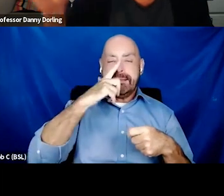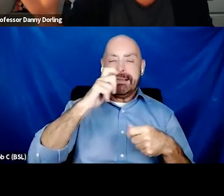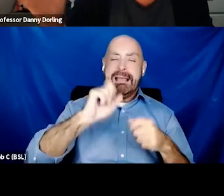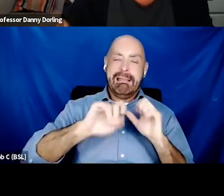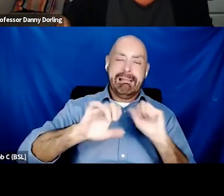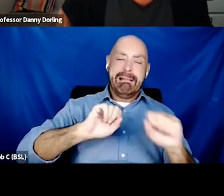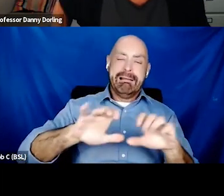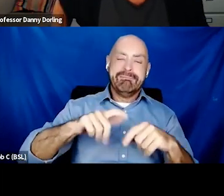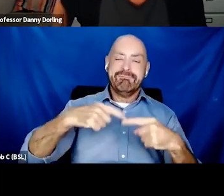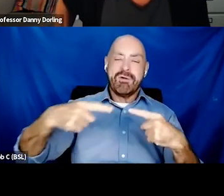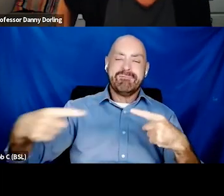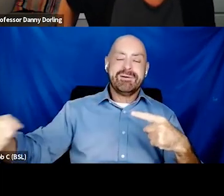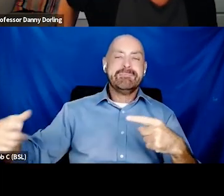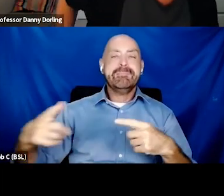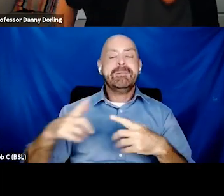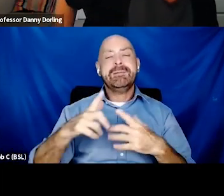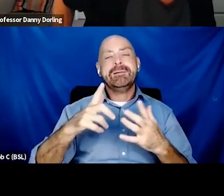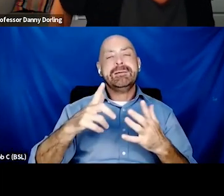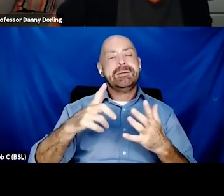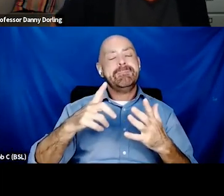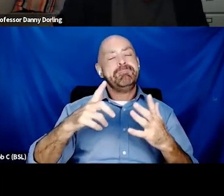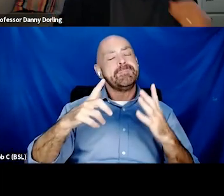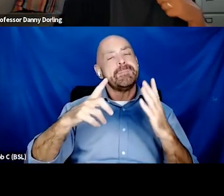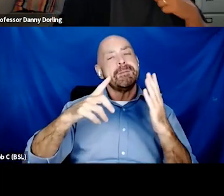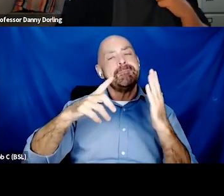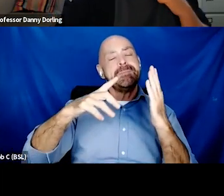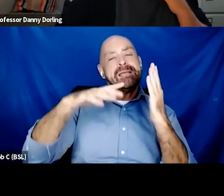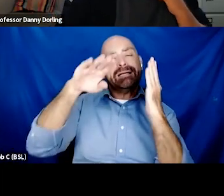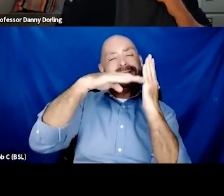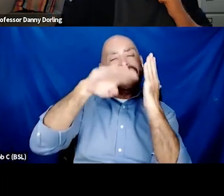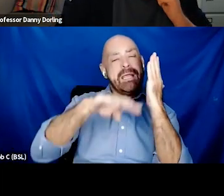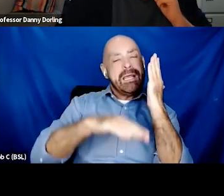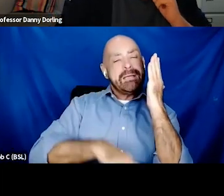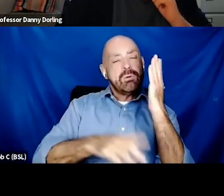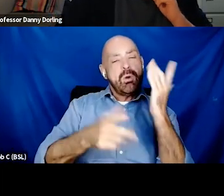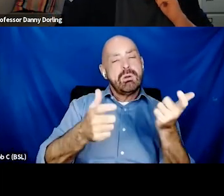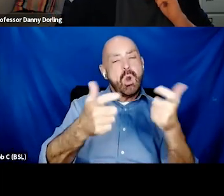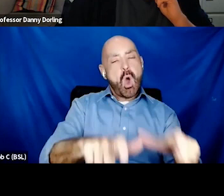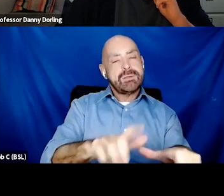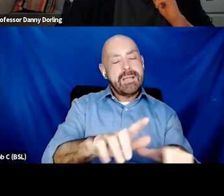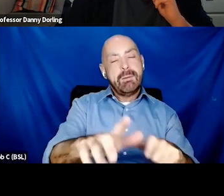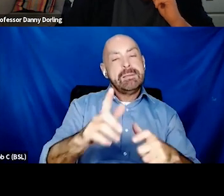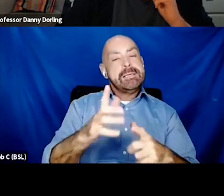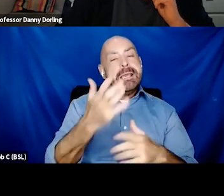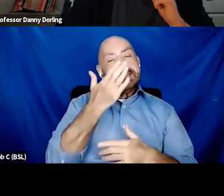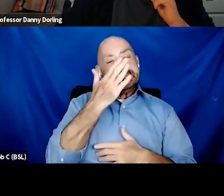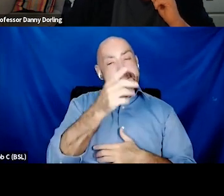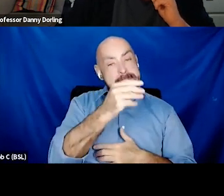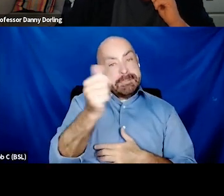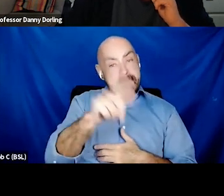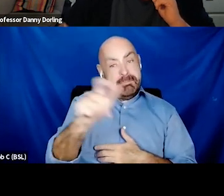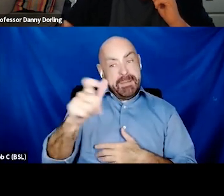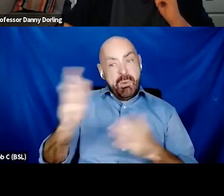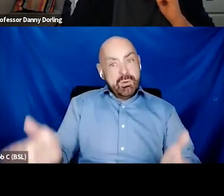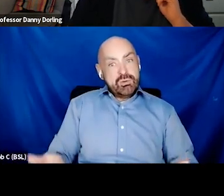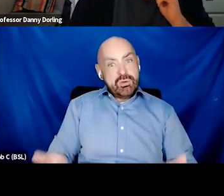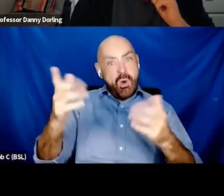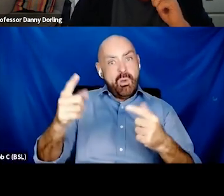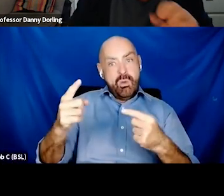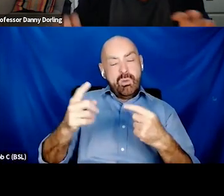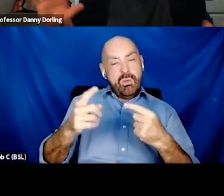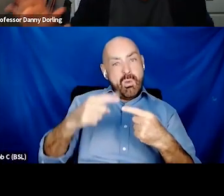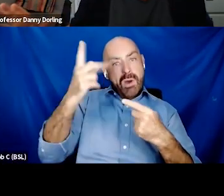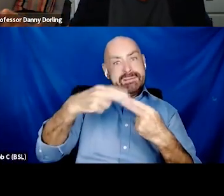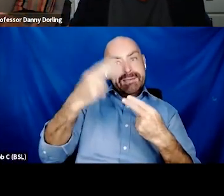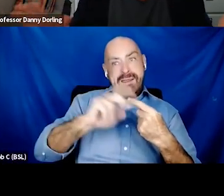Putting in tiered lockdowns appeared to encourage a small minority of people to go on day trips. So they're actually slightly more likely to go on a day trip